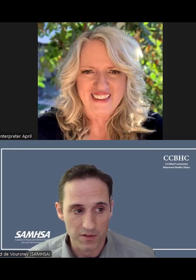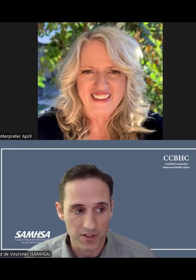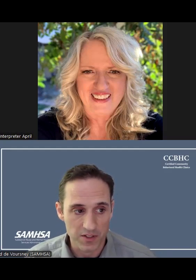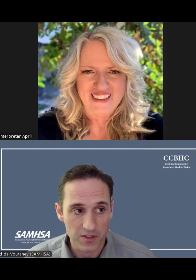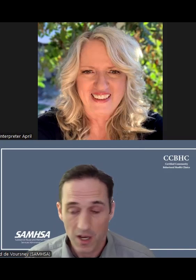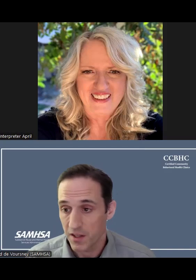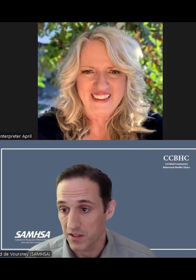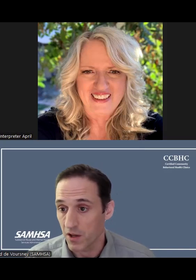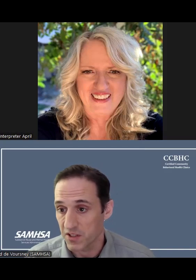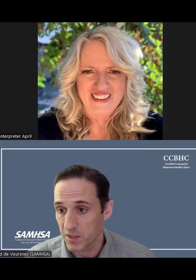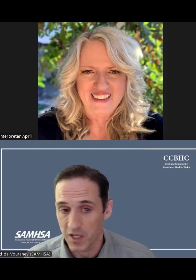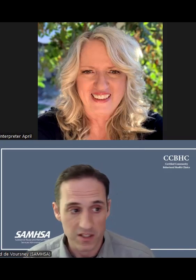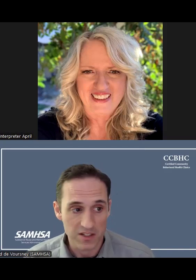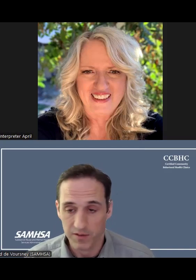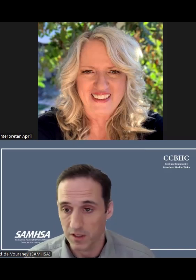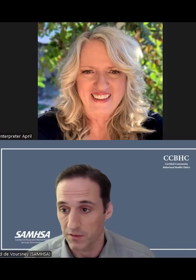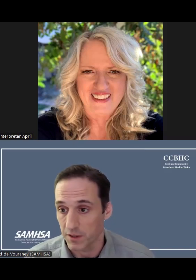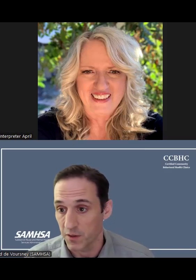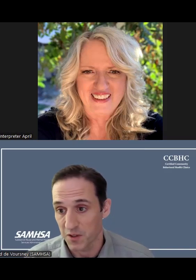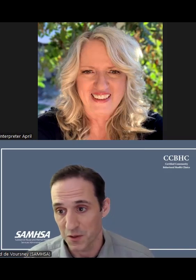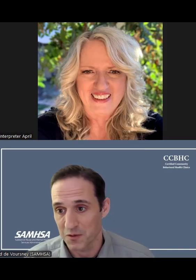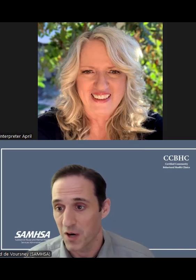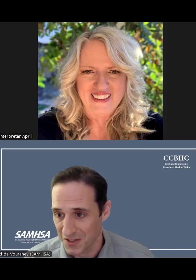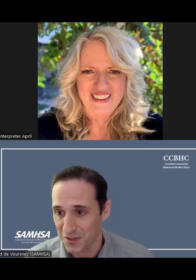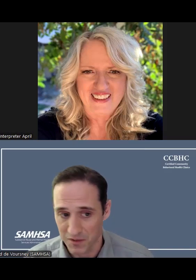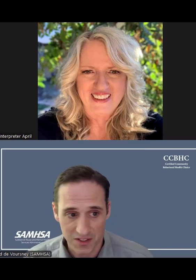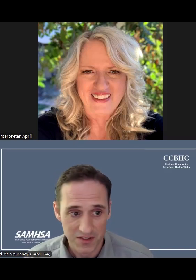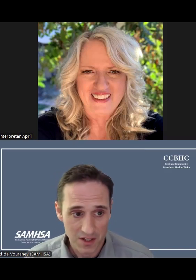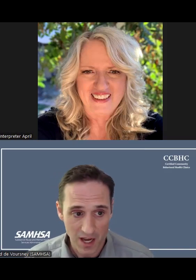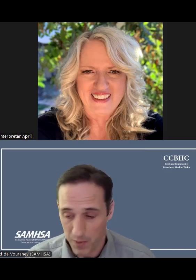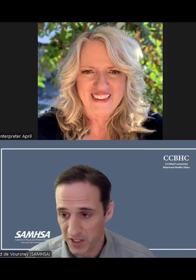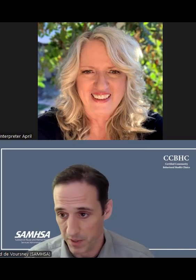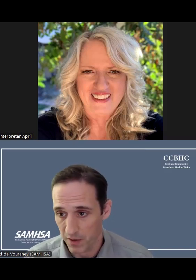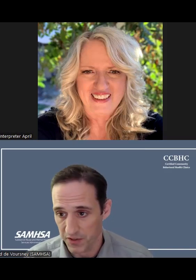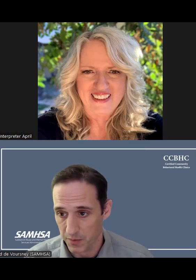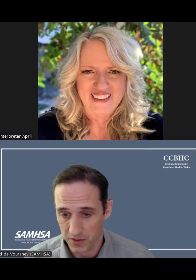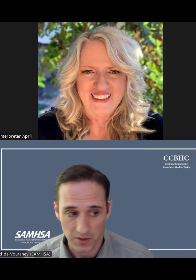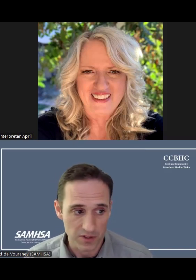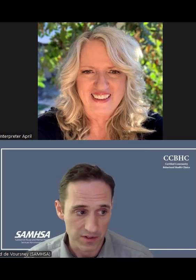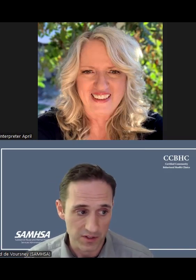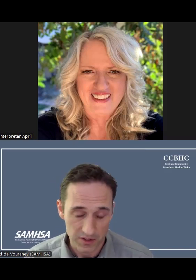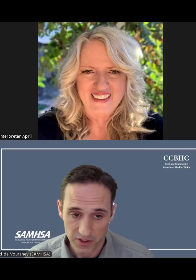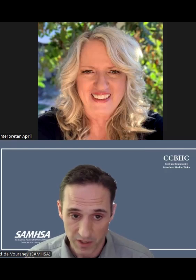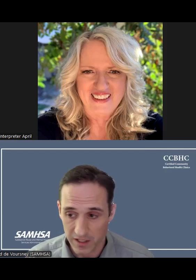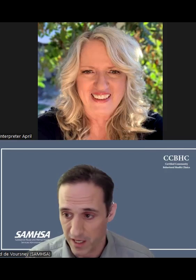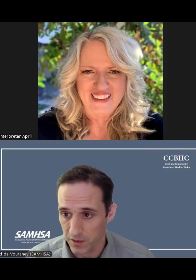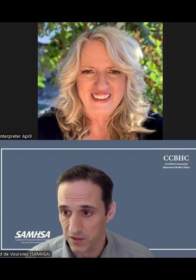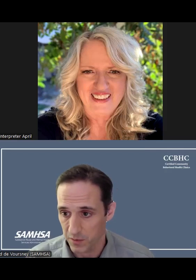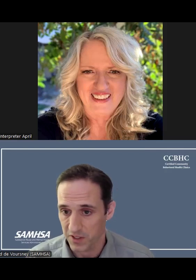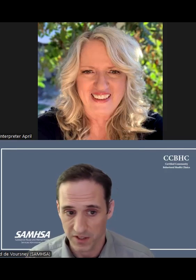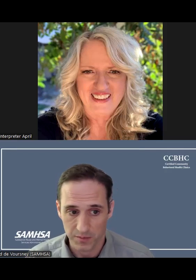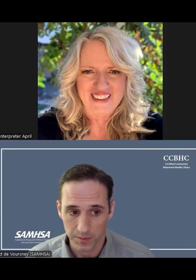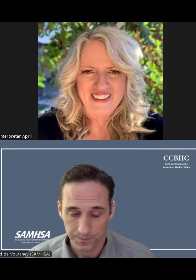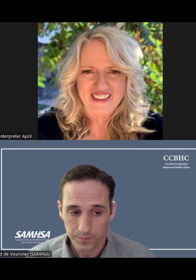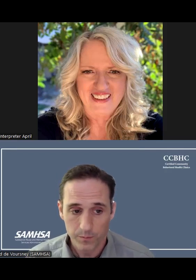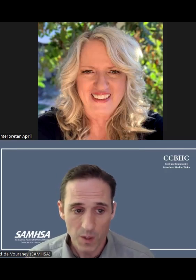required services that all CCBHCs have to deliver, and those include crisis services, outpatient mental health and substance use services, screening, diagnosis, and